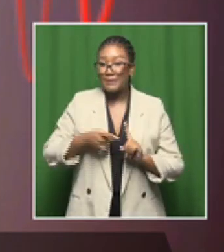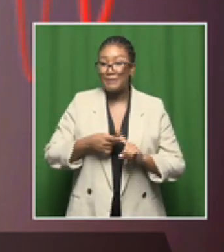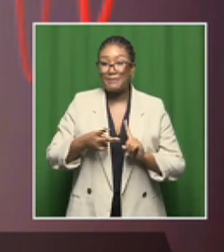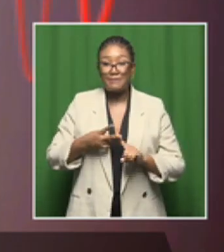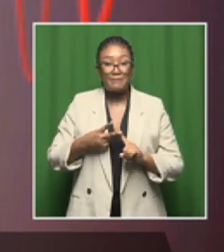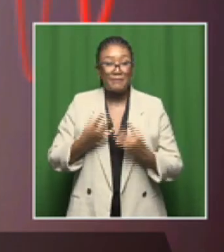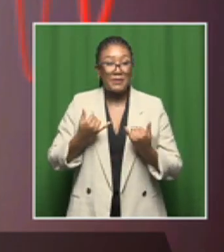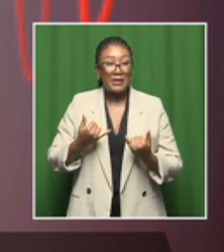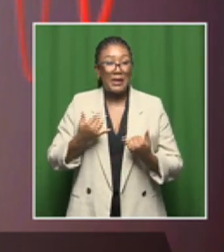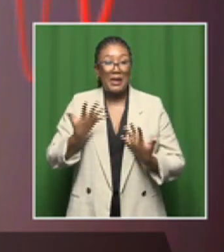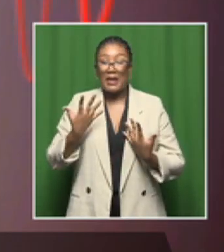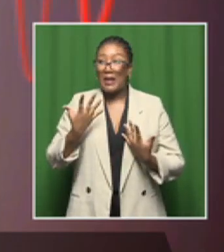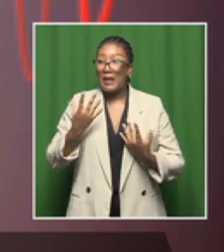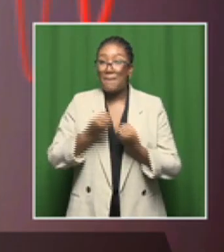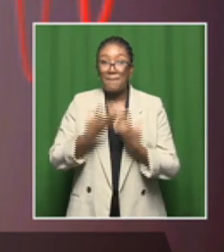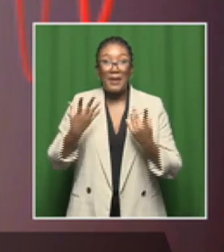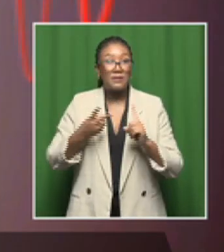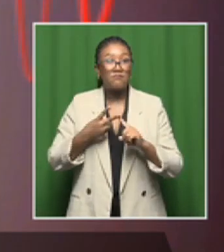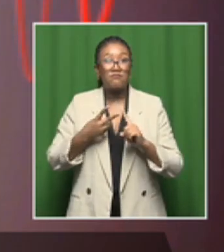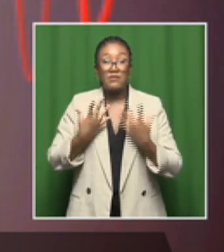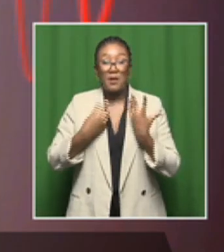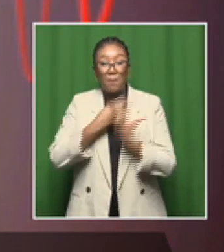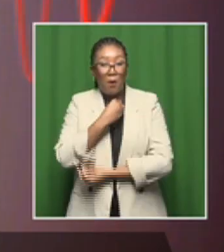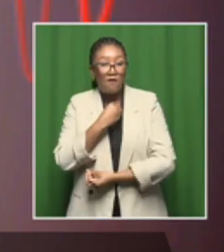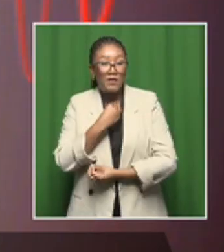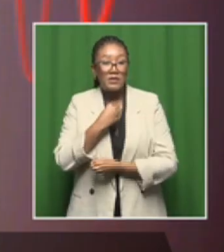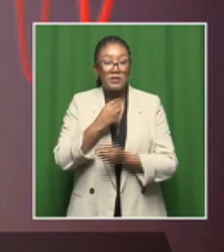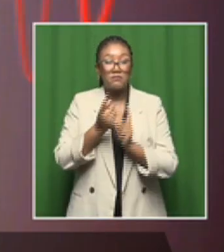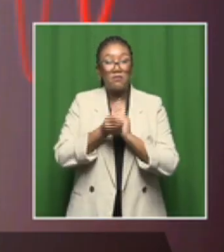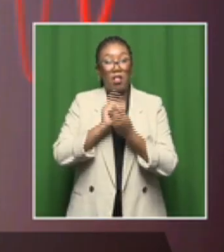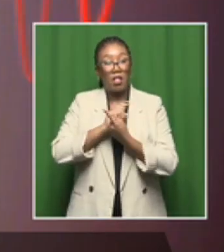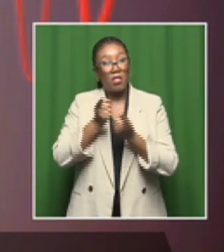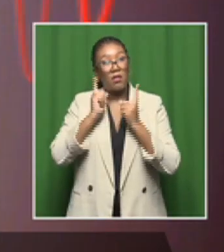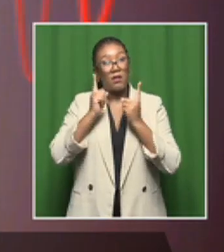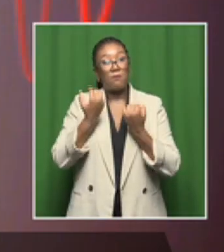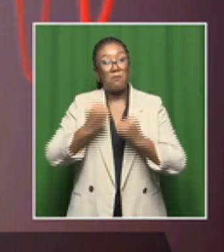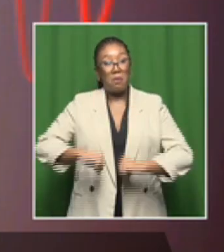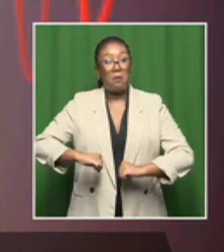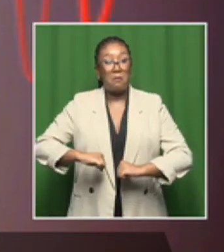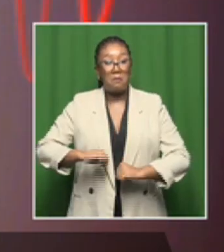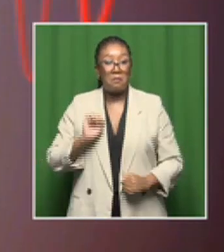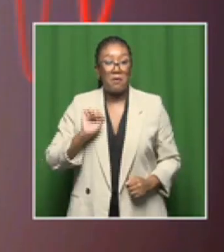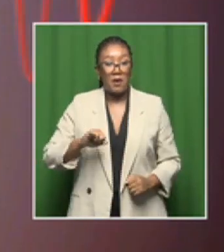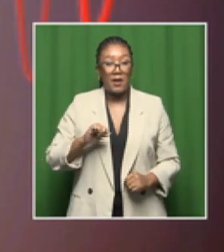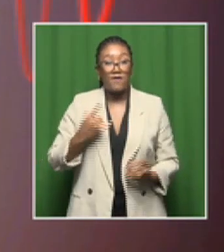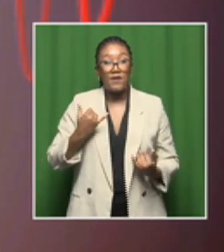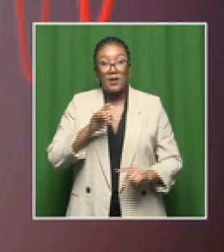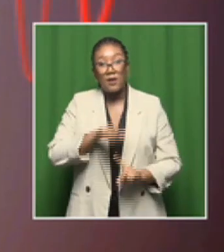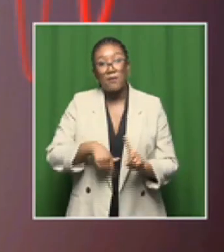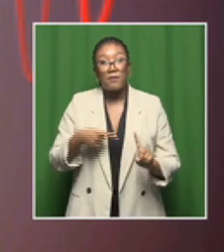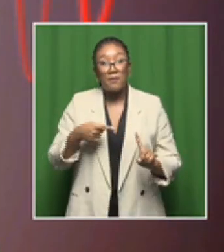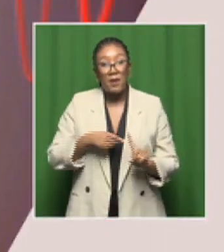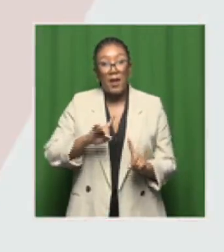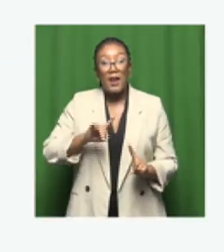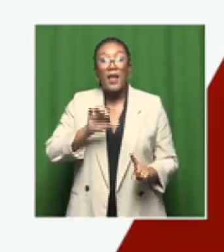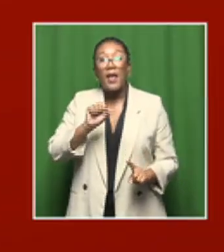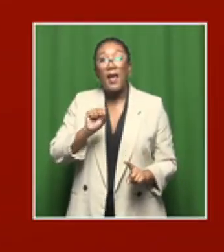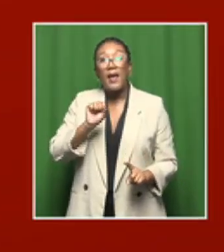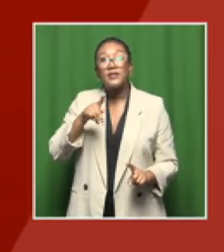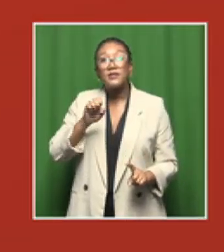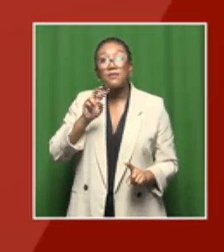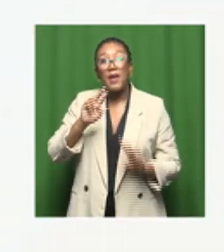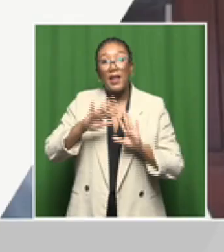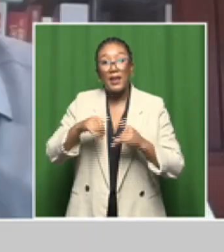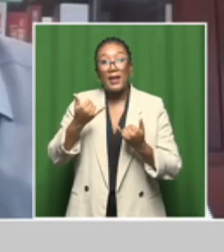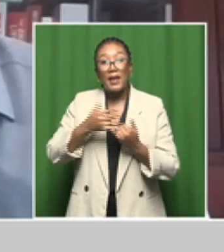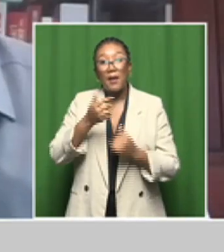socioeconomic factors, to name but a few. So to help us discuss this further, we are joined virtually by Aspen Pharmacare Group Senior Executive